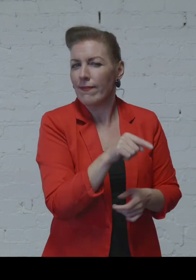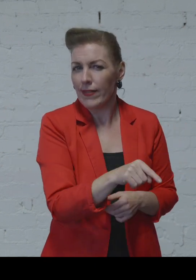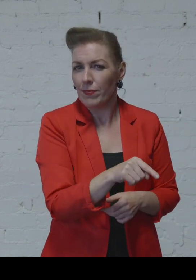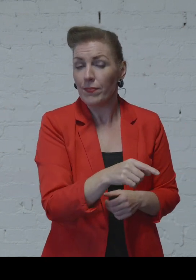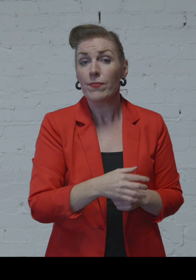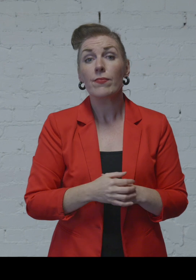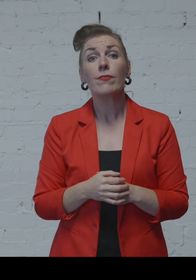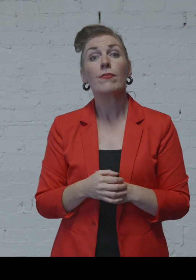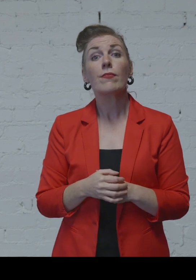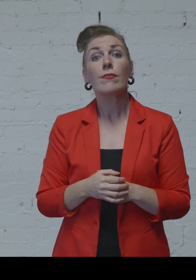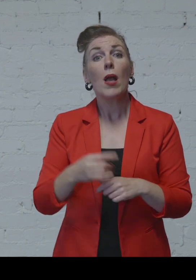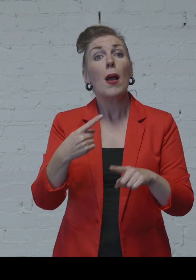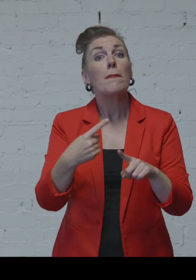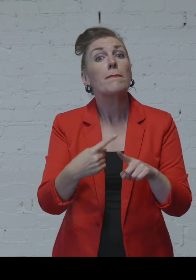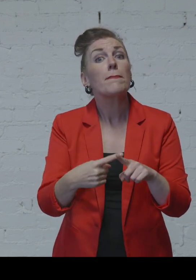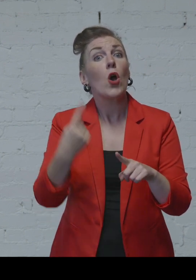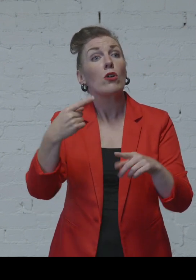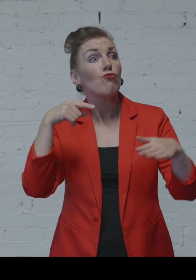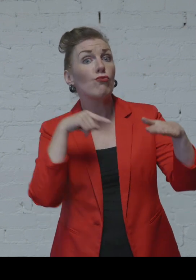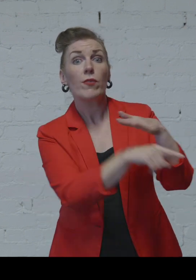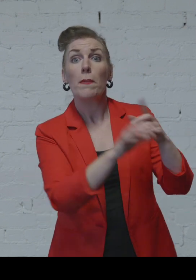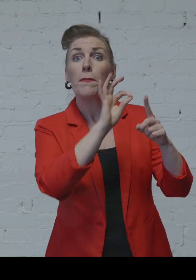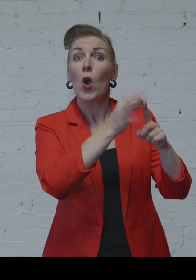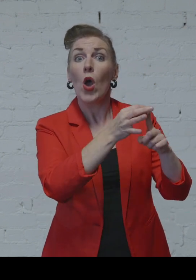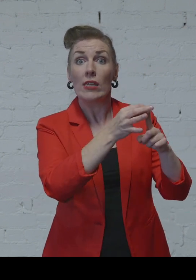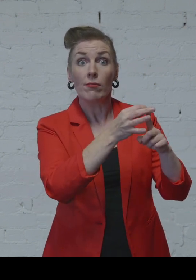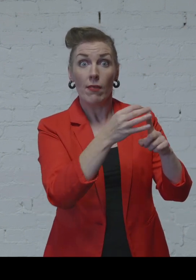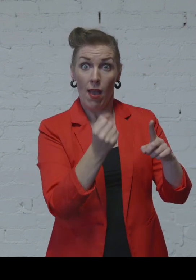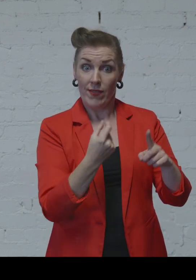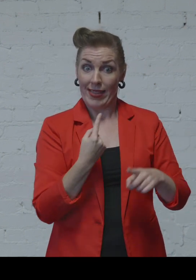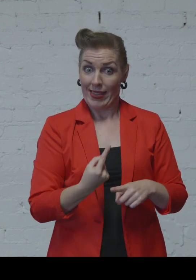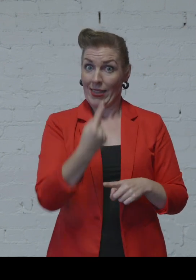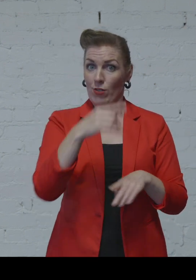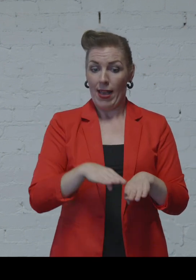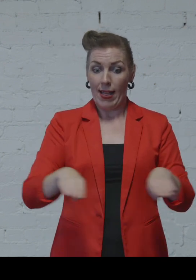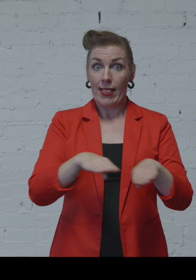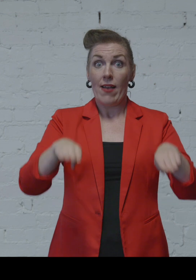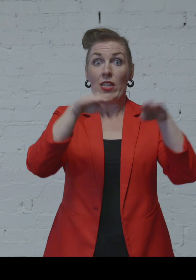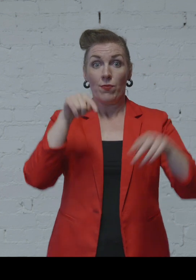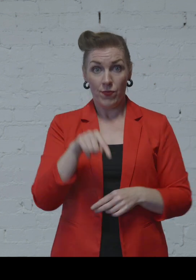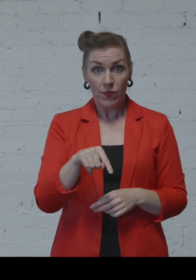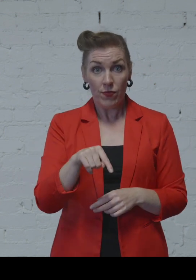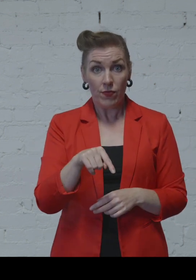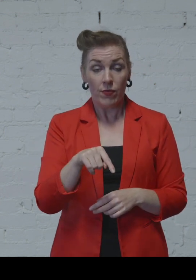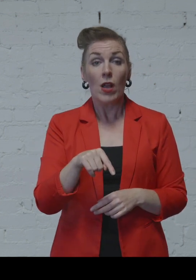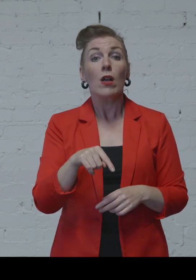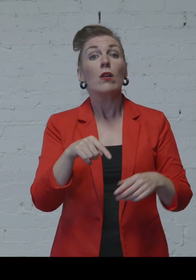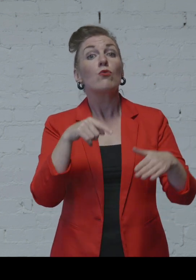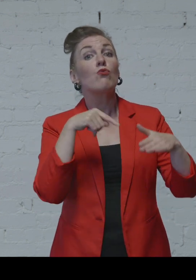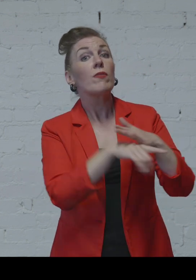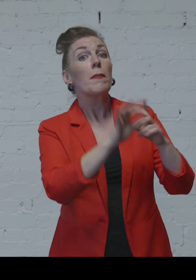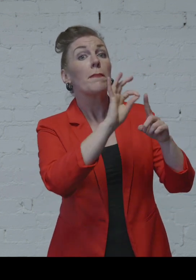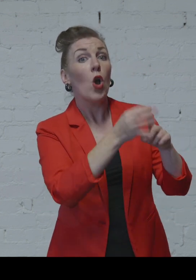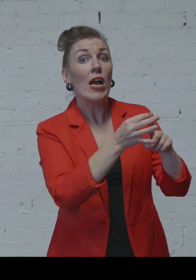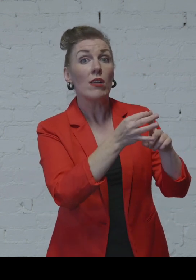There are emergency refuge points on each level. Each refuge point has an emergency intercom system that you can use to let the Echo Echo team